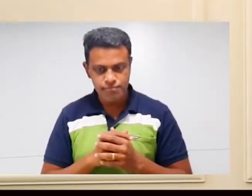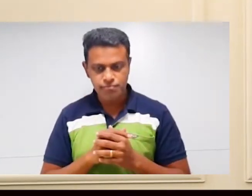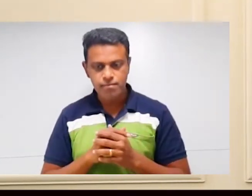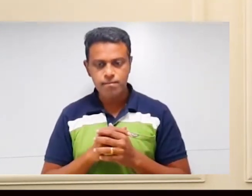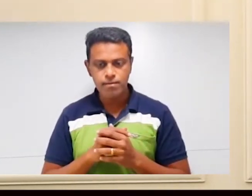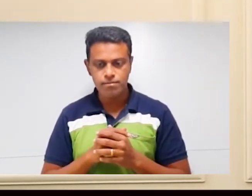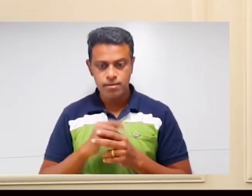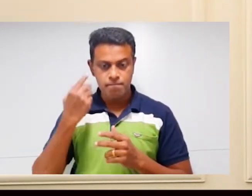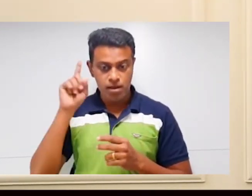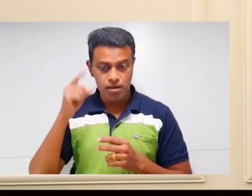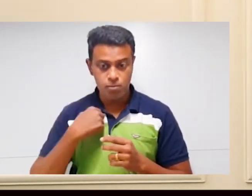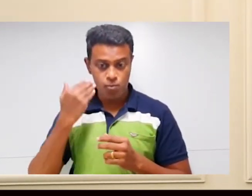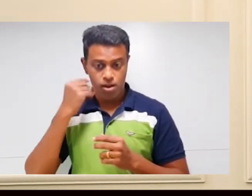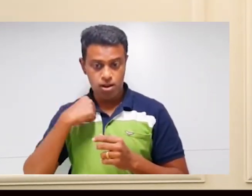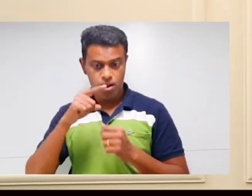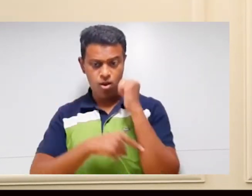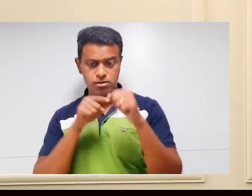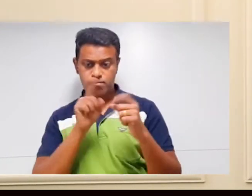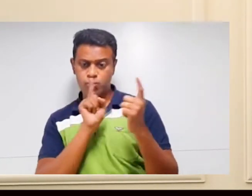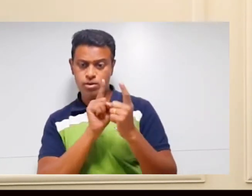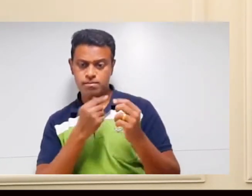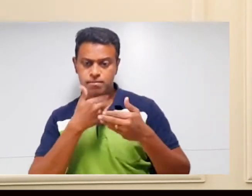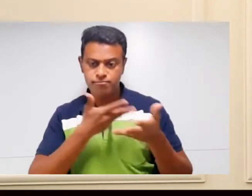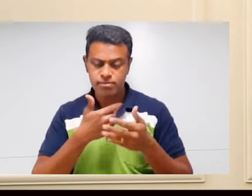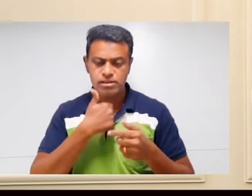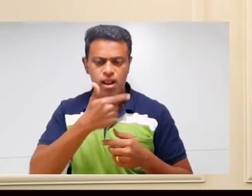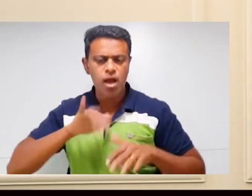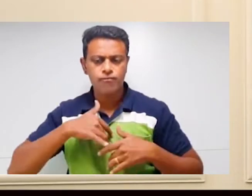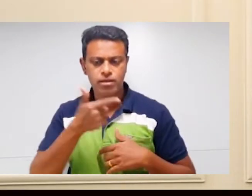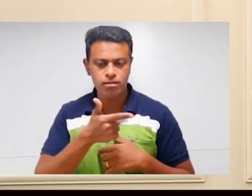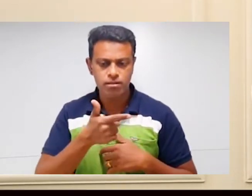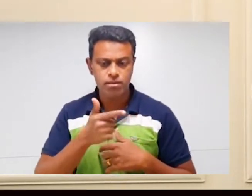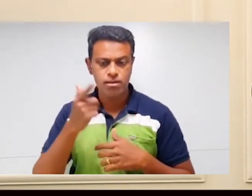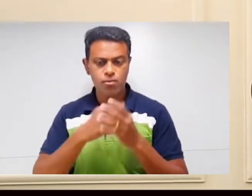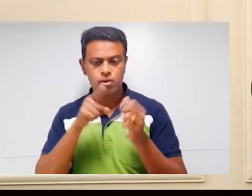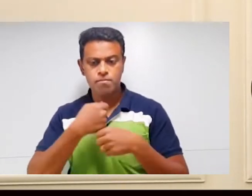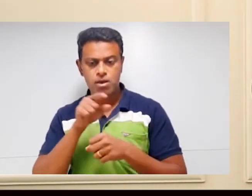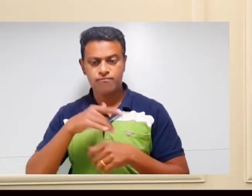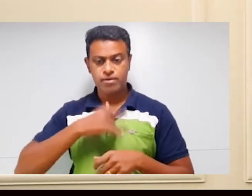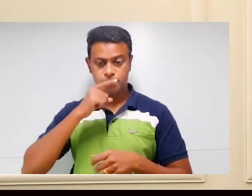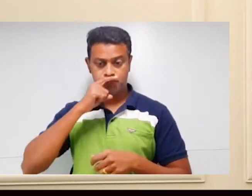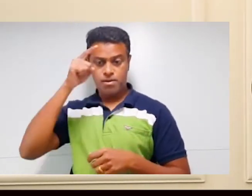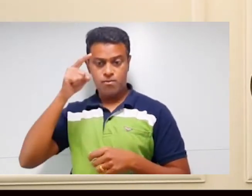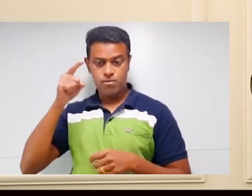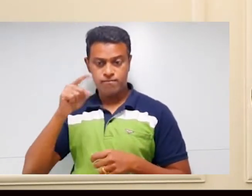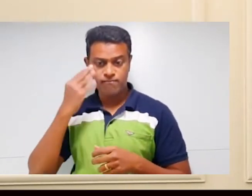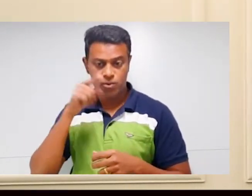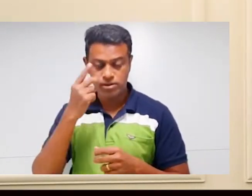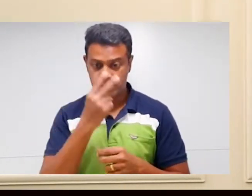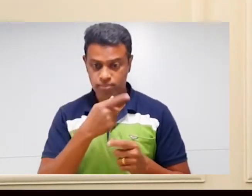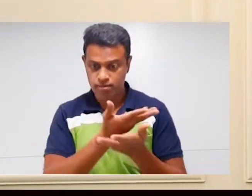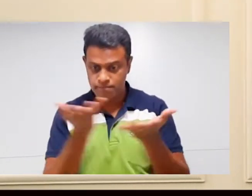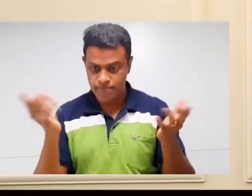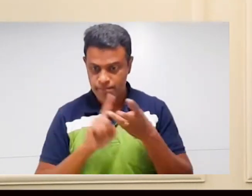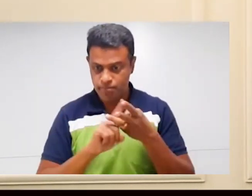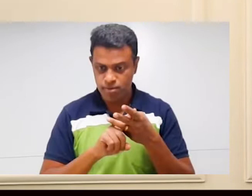you actually went out and told them how you feel for them? You know? What is it that makes you feel so proud when